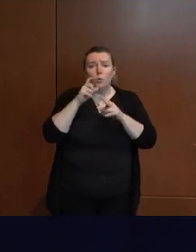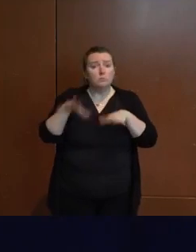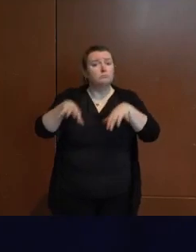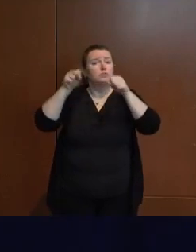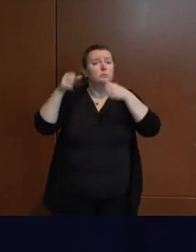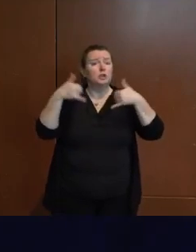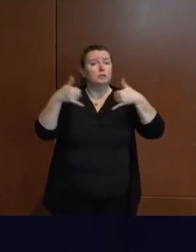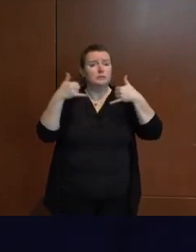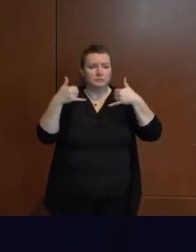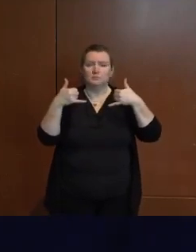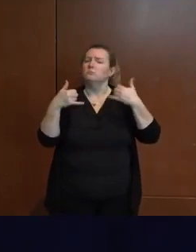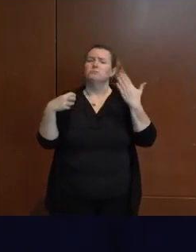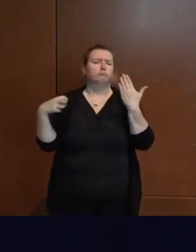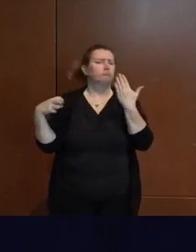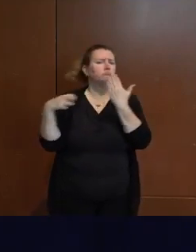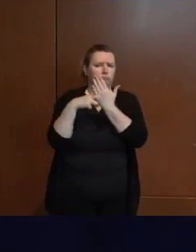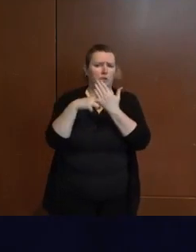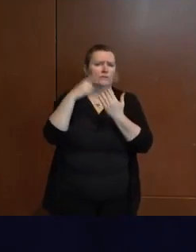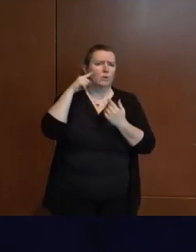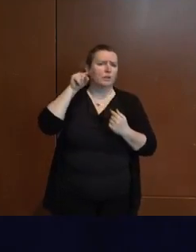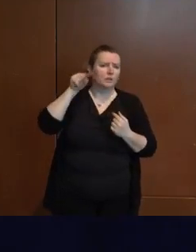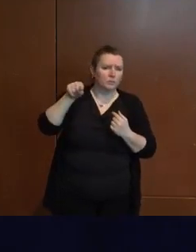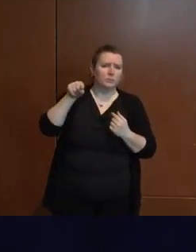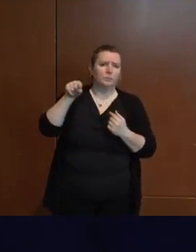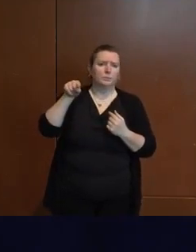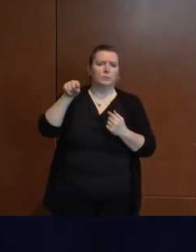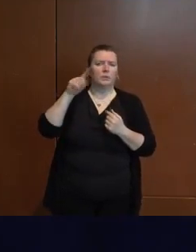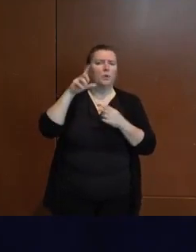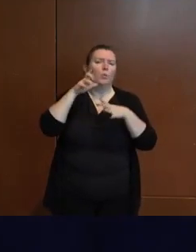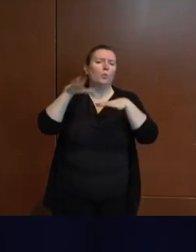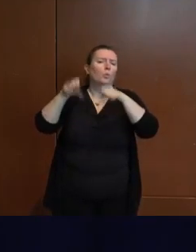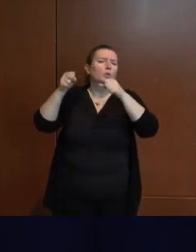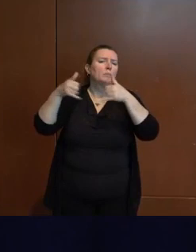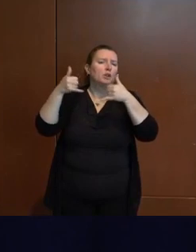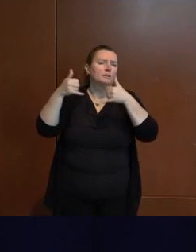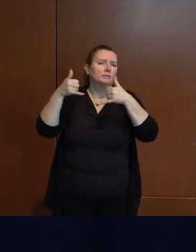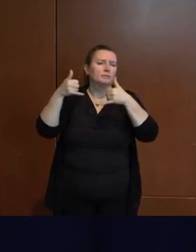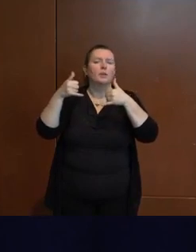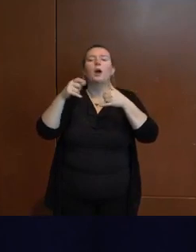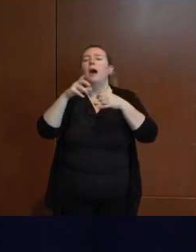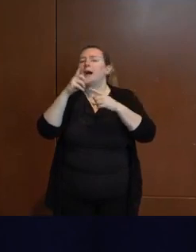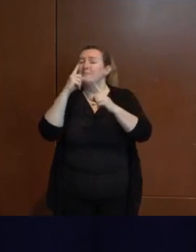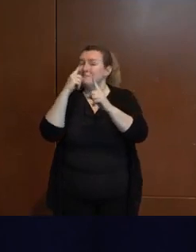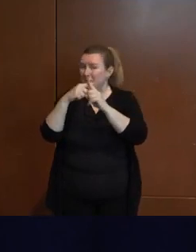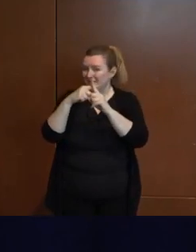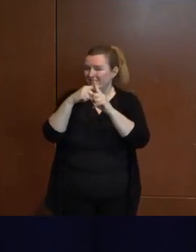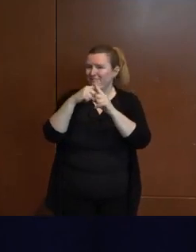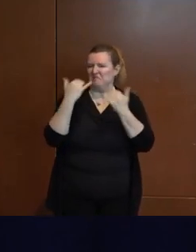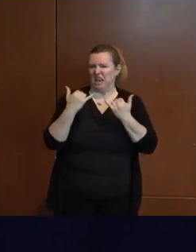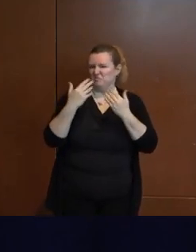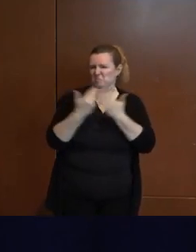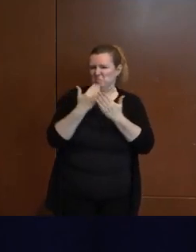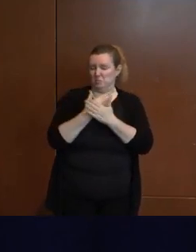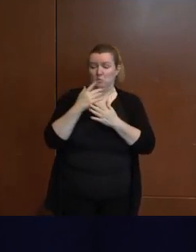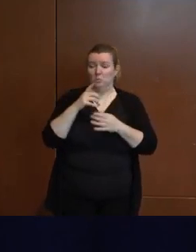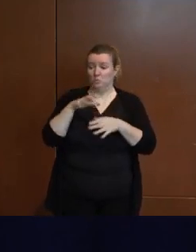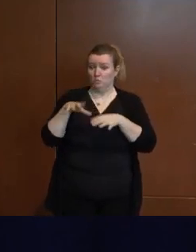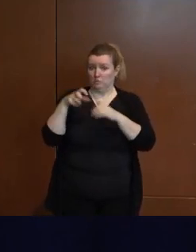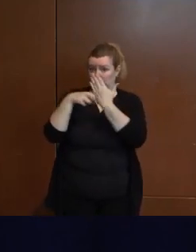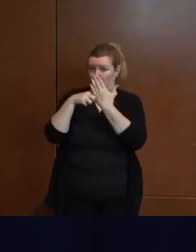everybody at that gathering is now going to be cited. And I'm not going to say that's going to happen in every instance because I always talk about discretion, but I think you're going to